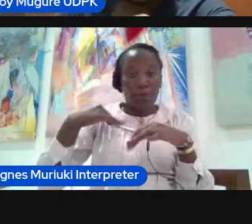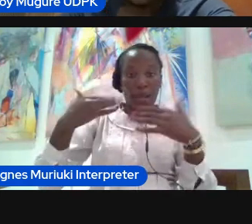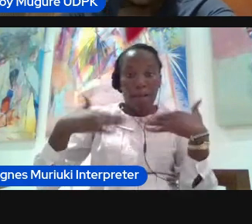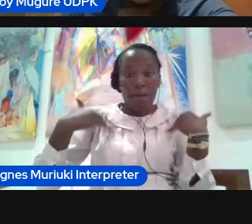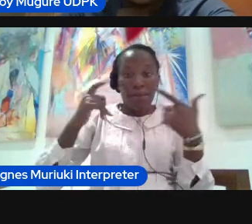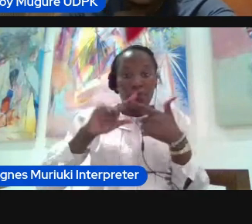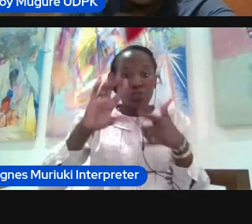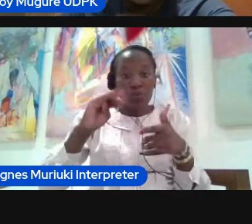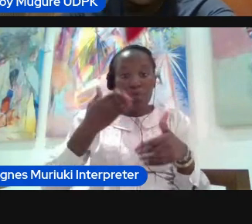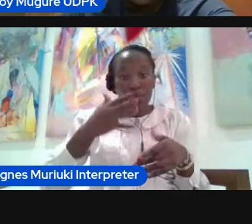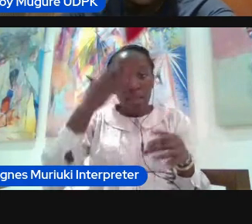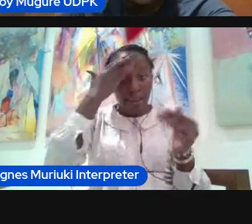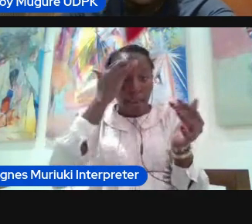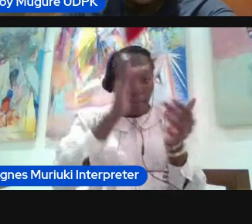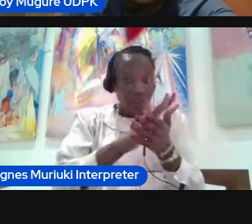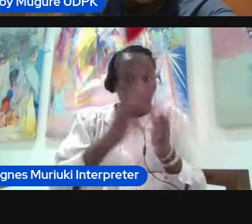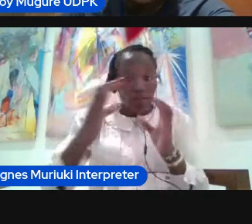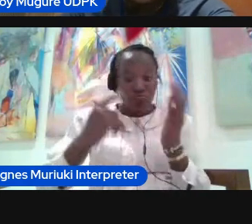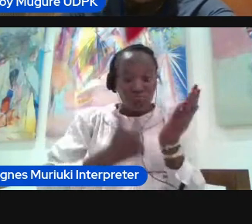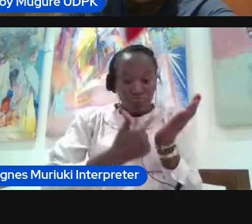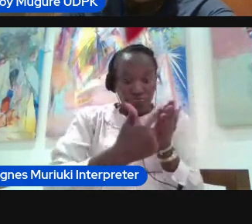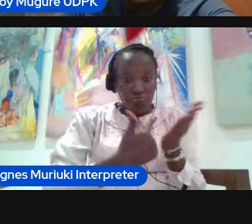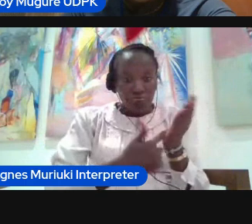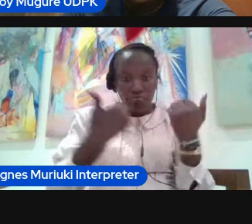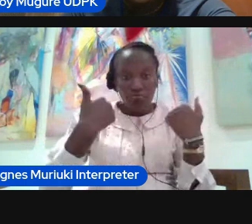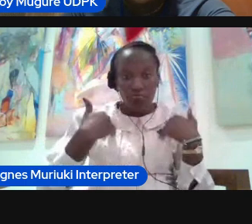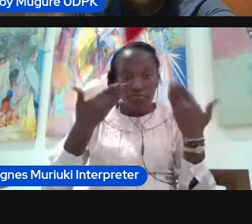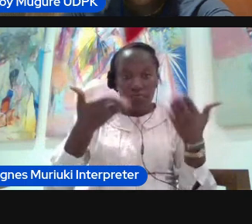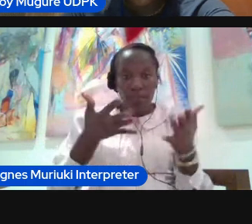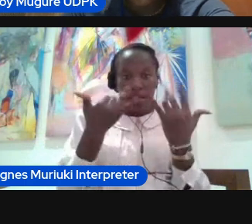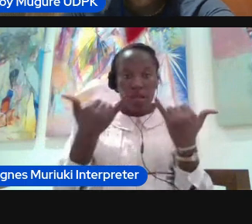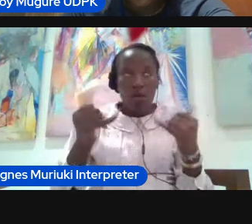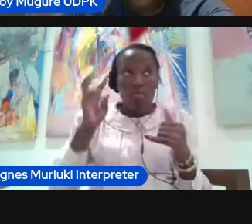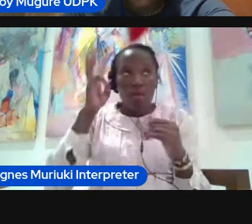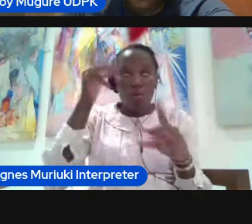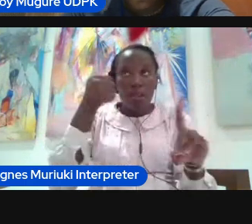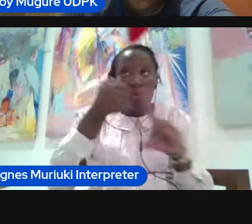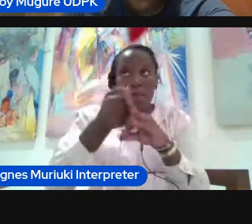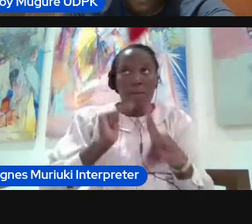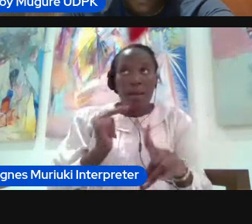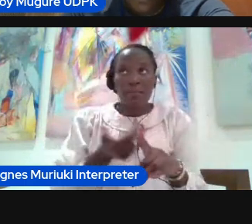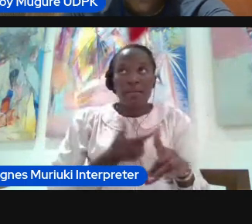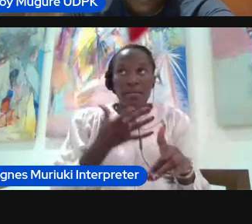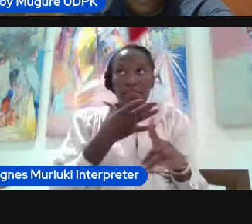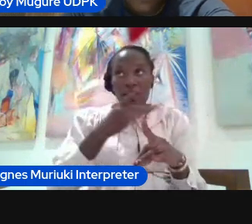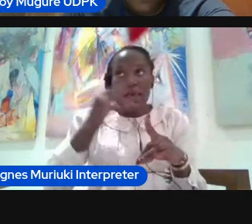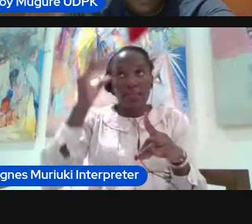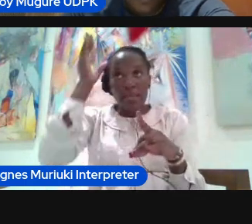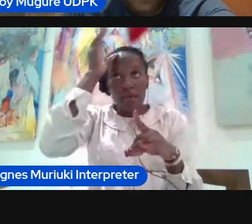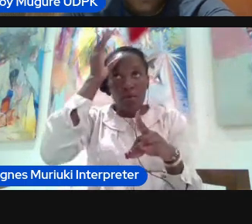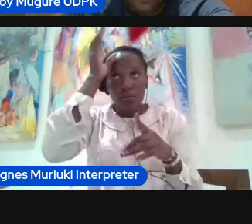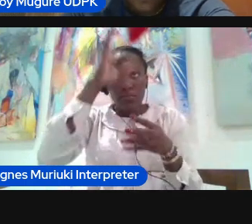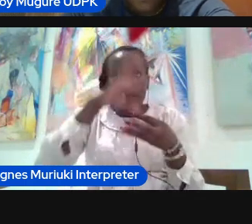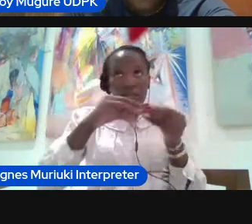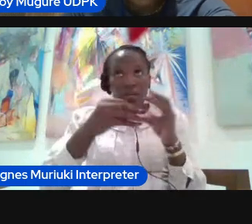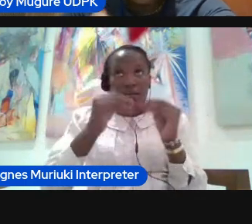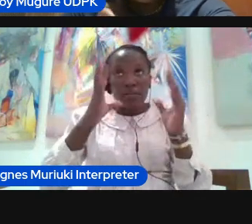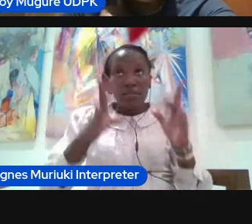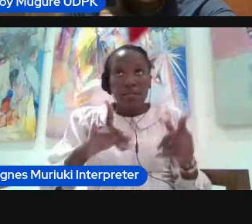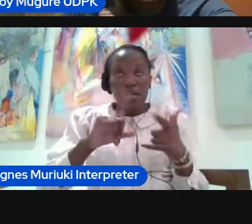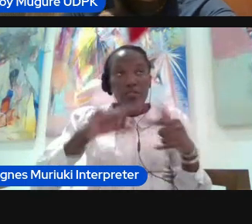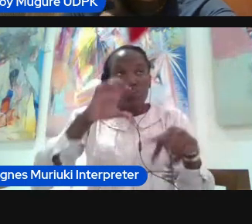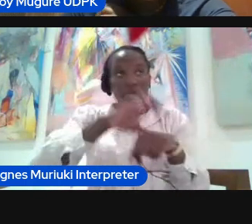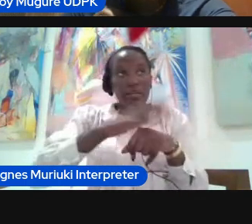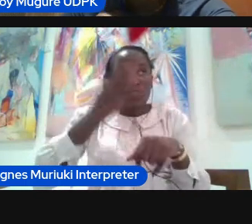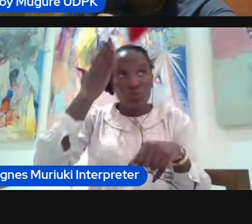conversations we are having now will even impact us as content creators even more to get to know and understand how we can